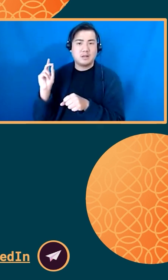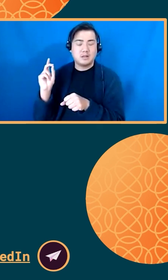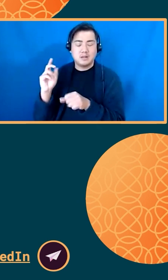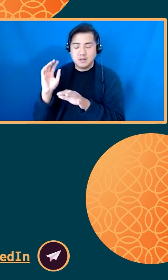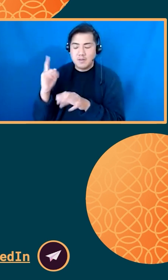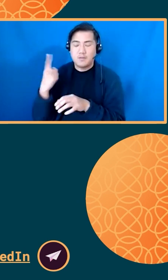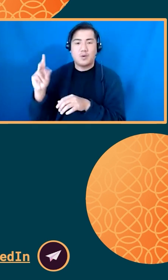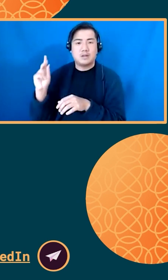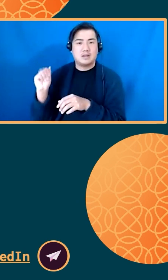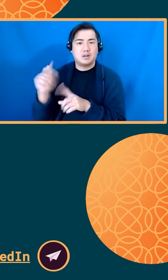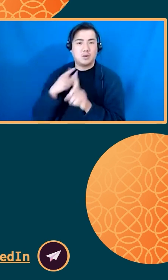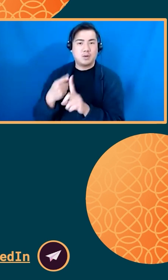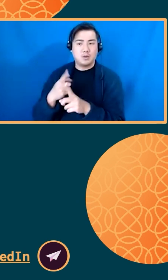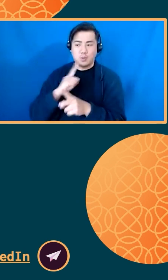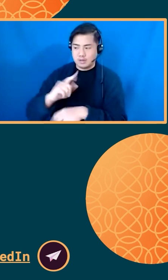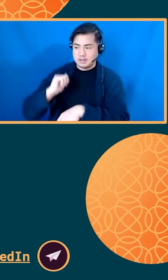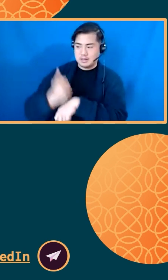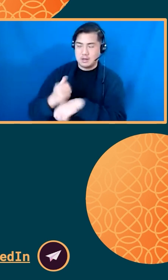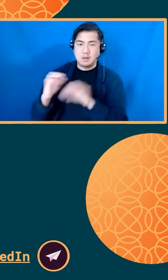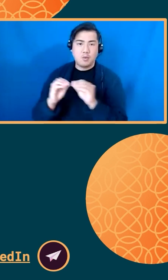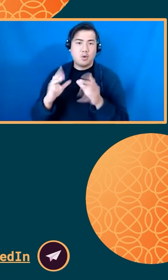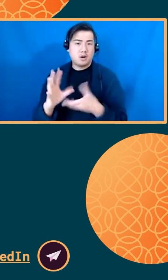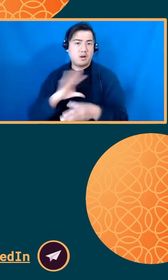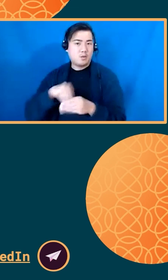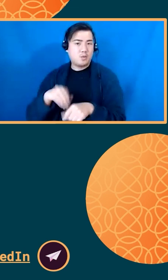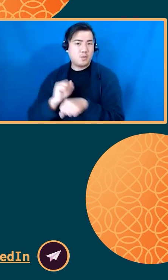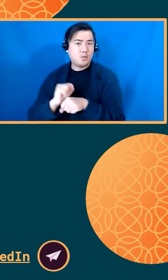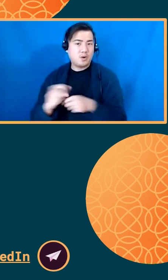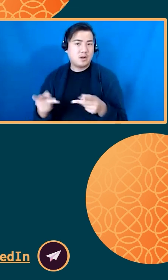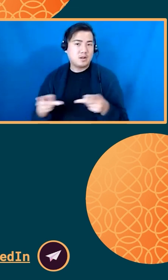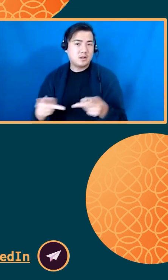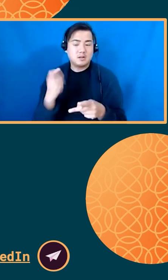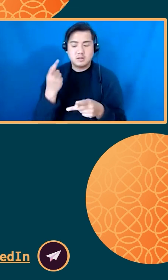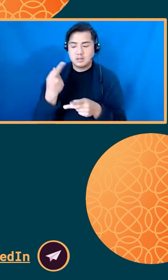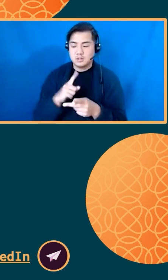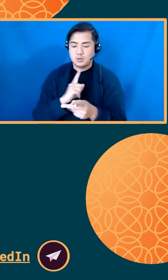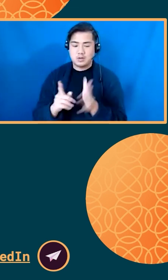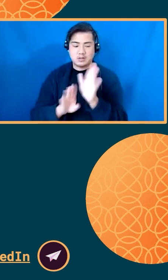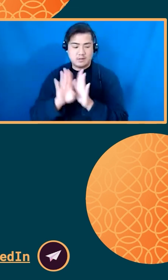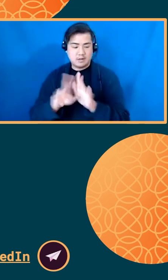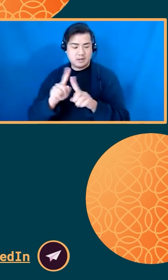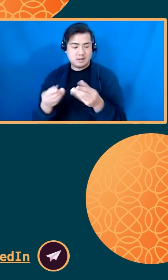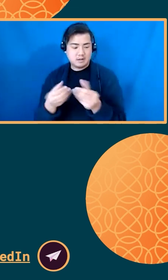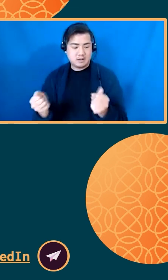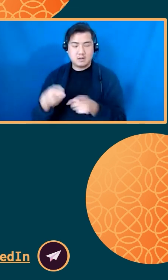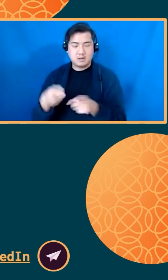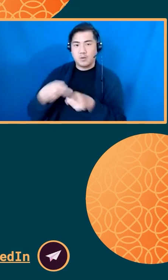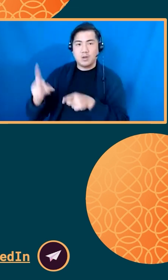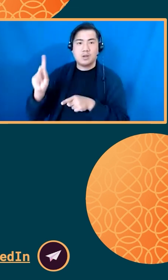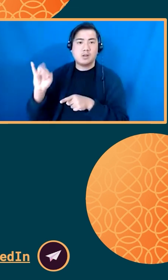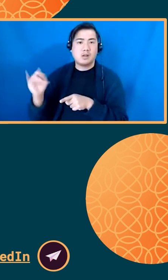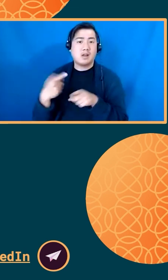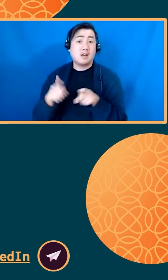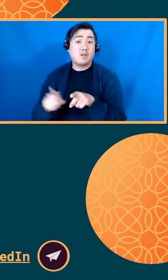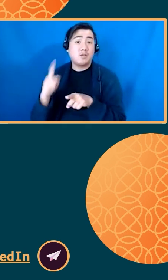inclusive workplaces. Aparna develops products that address complex DE&I, diversity, equity, and inclusion, and